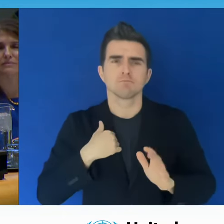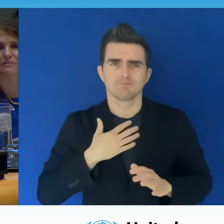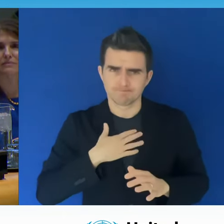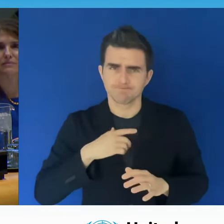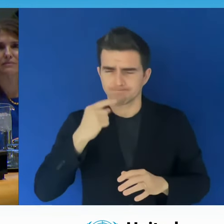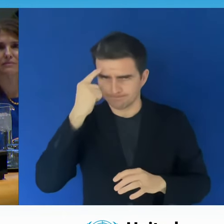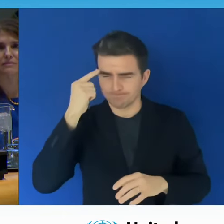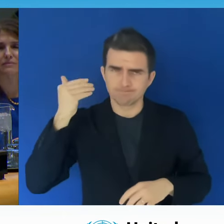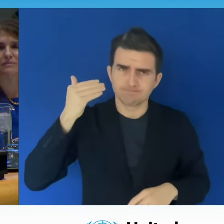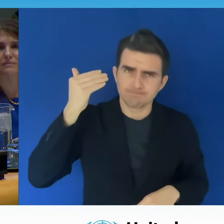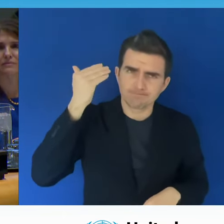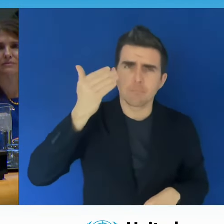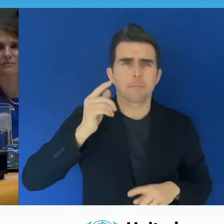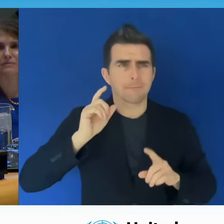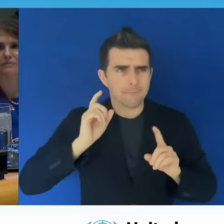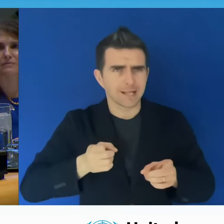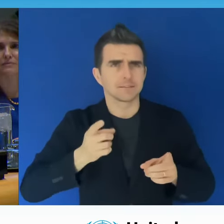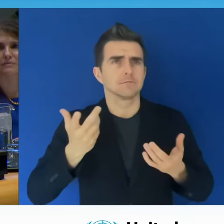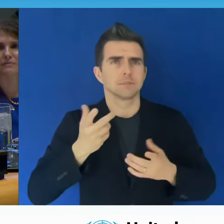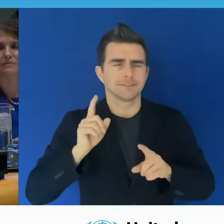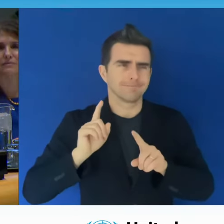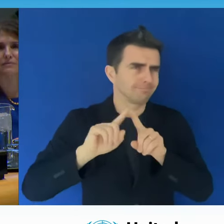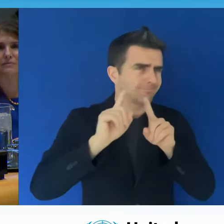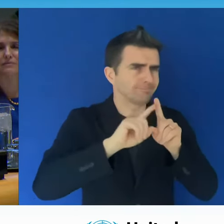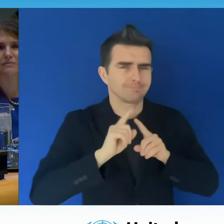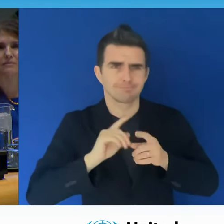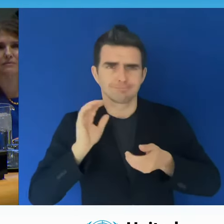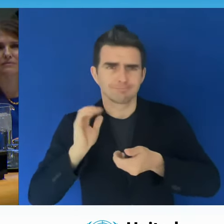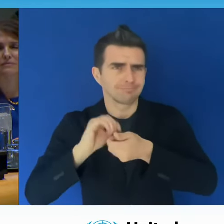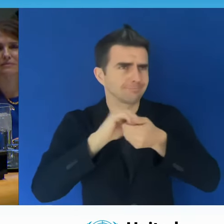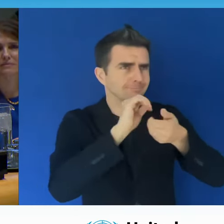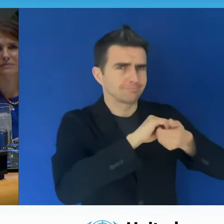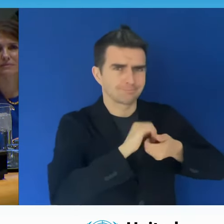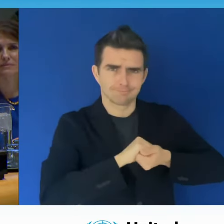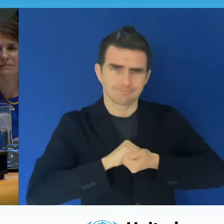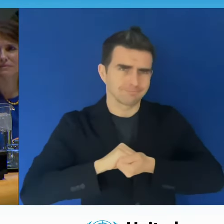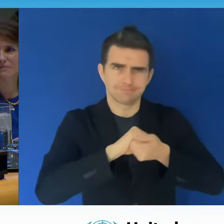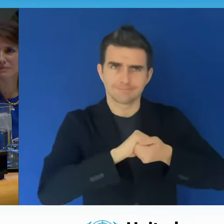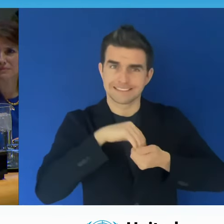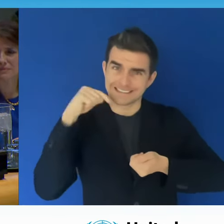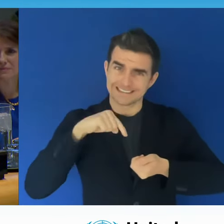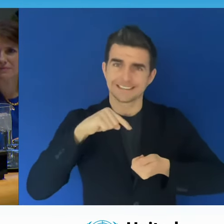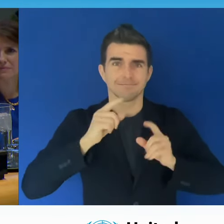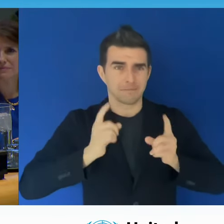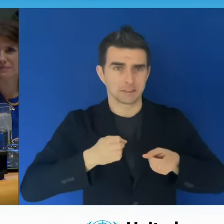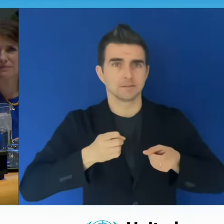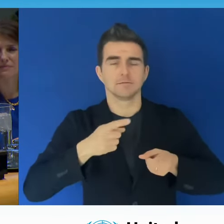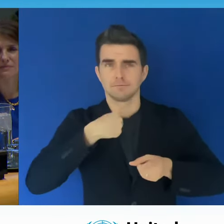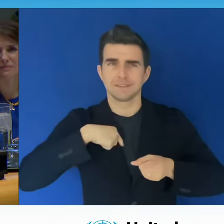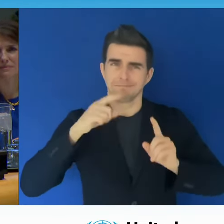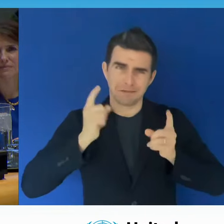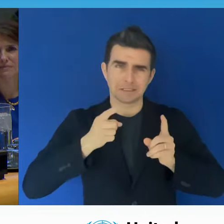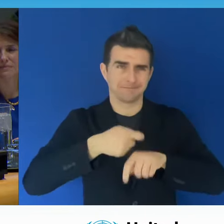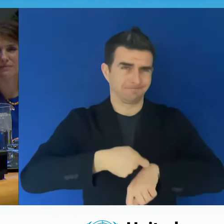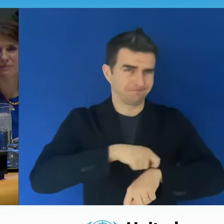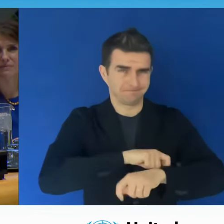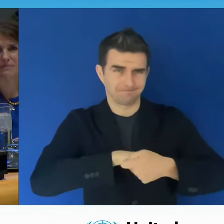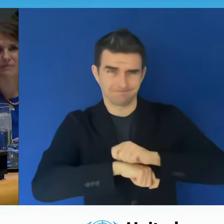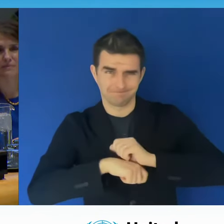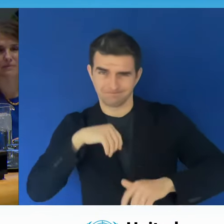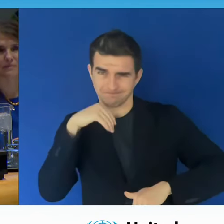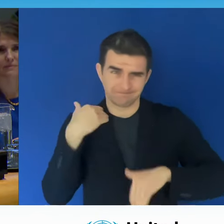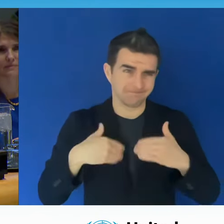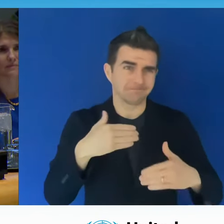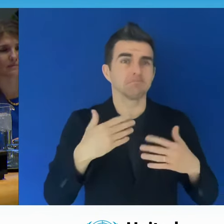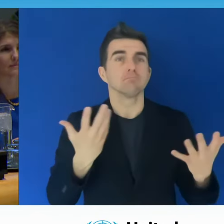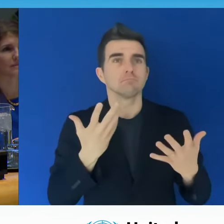out, and working for real change. We need you. I'm fully committed to bringing young people